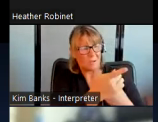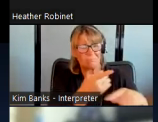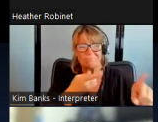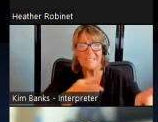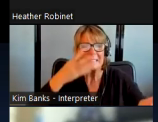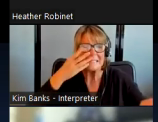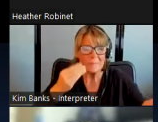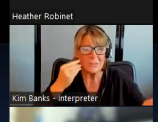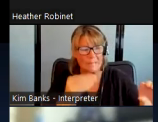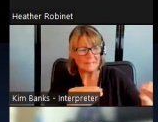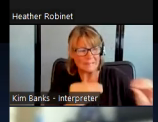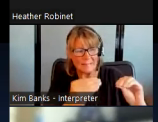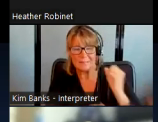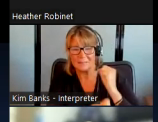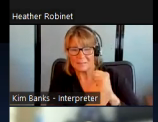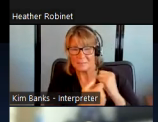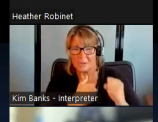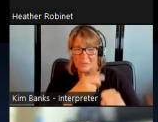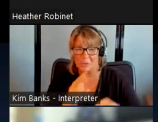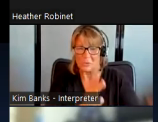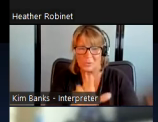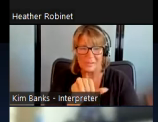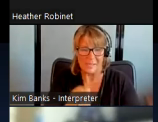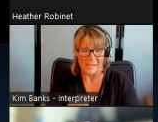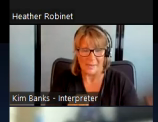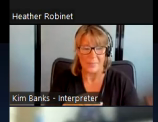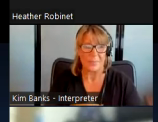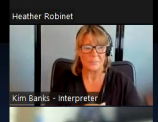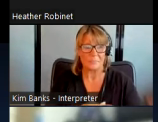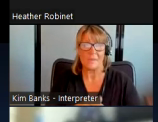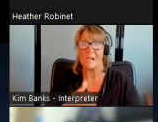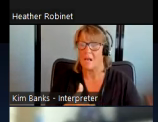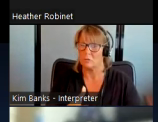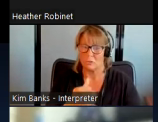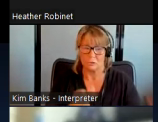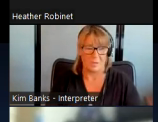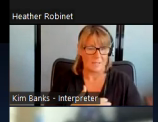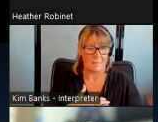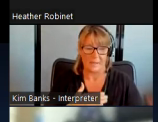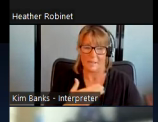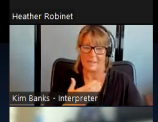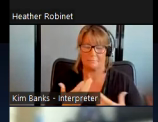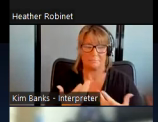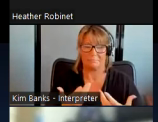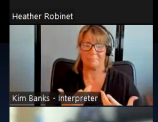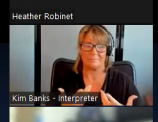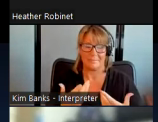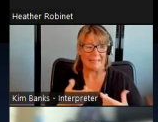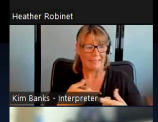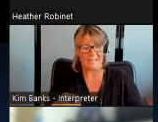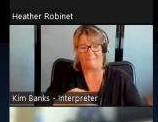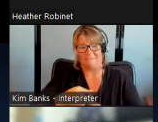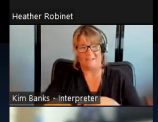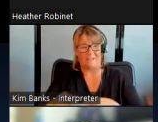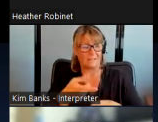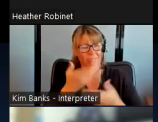of experience working in this system. And trust me, this is a helping field. They'll find you